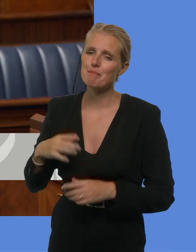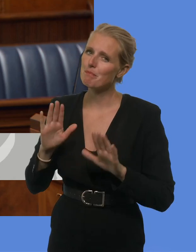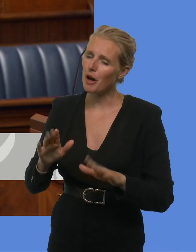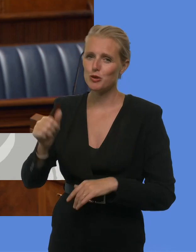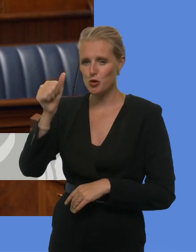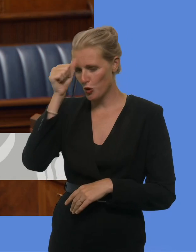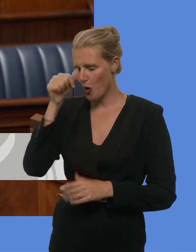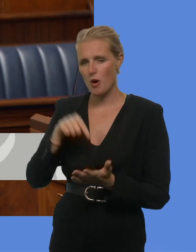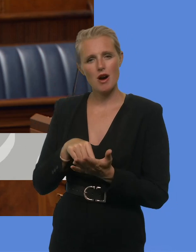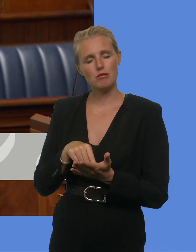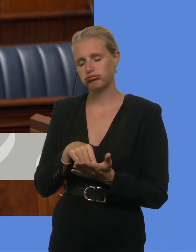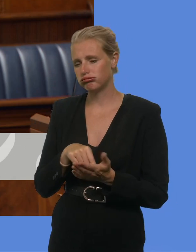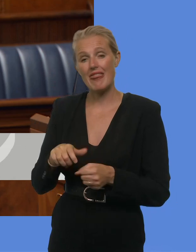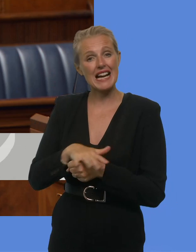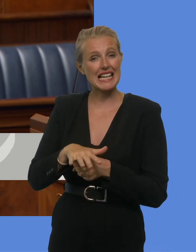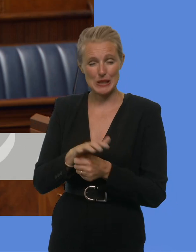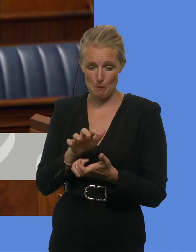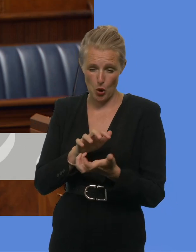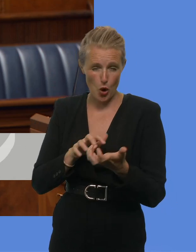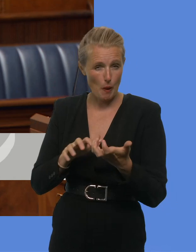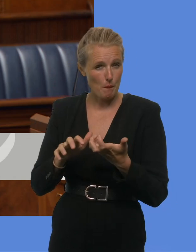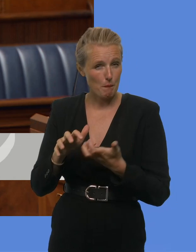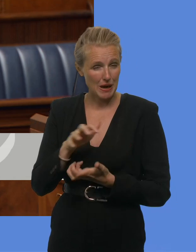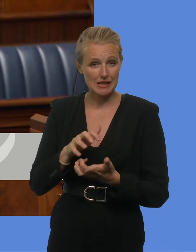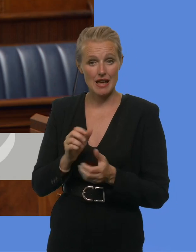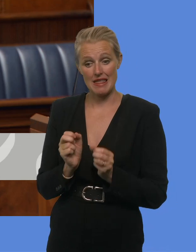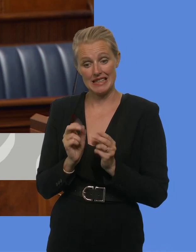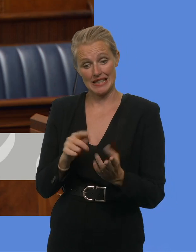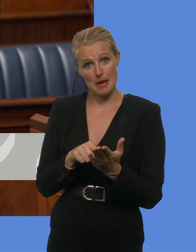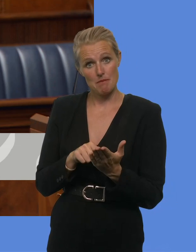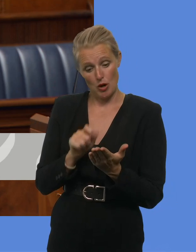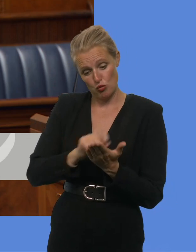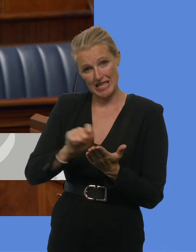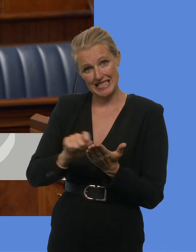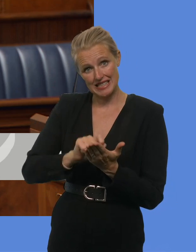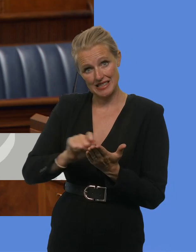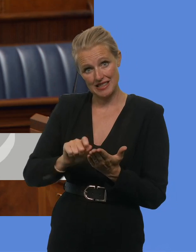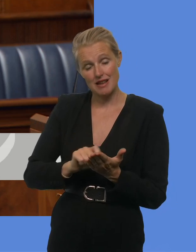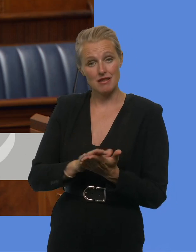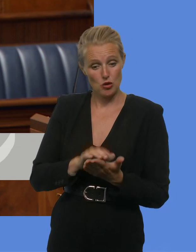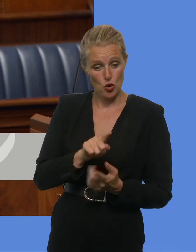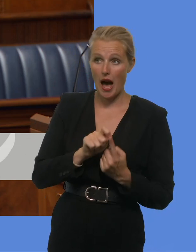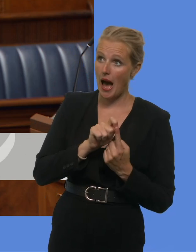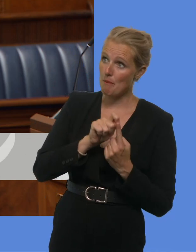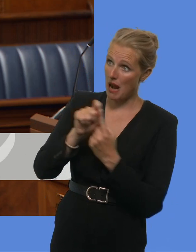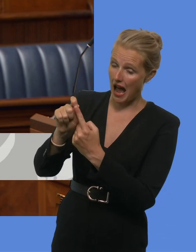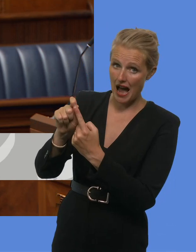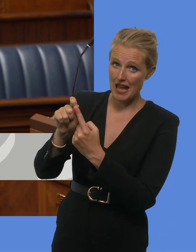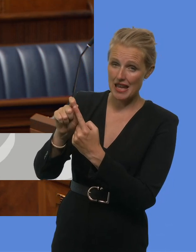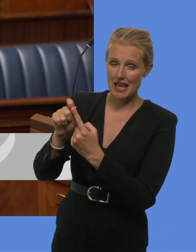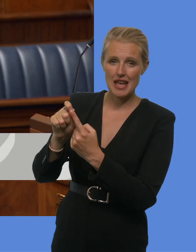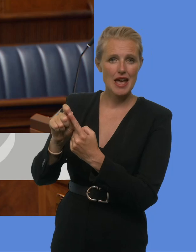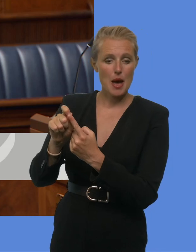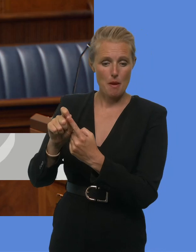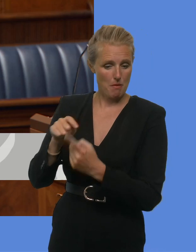of complexities with many of these cases. The scheme has been designed that you put in the application. It is not up to you to go and to